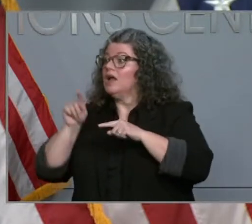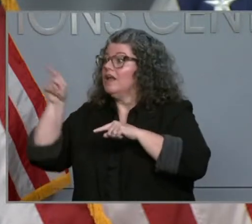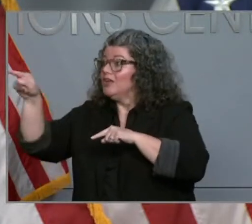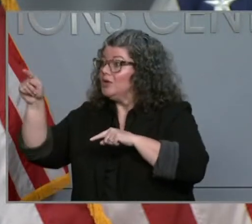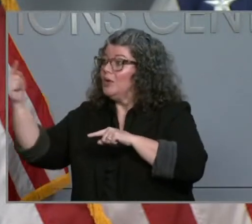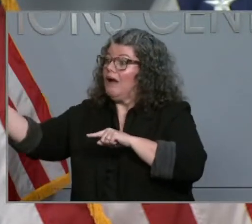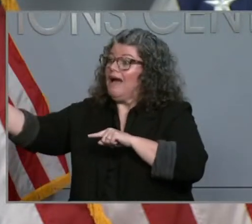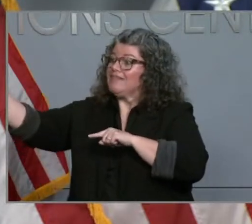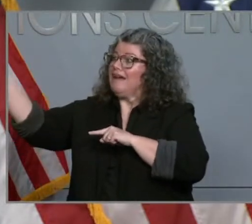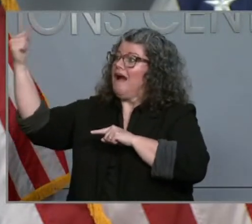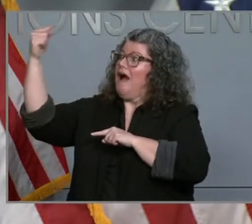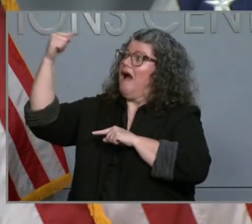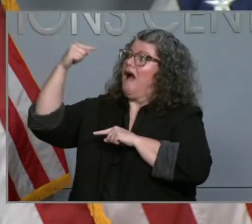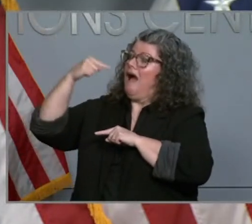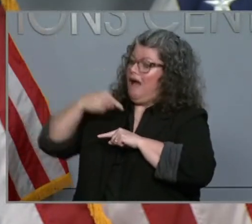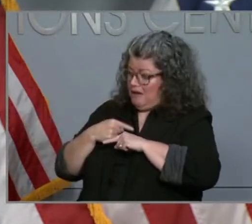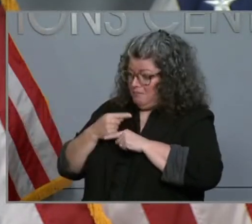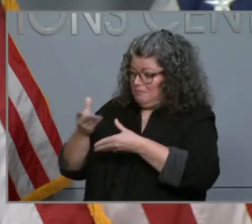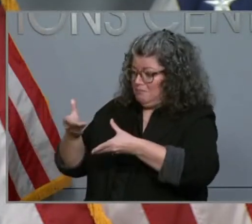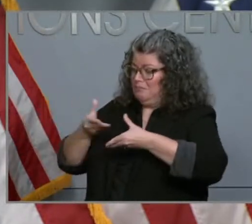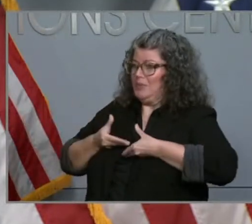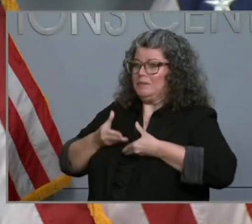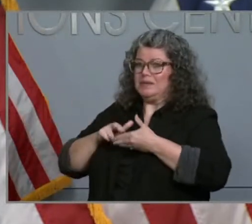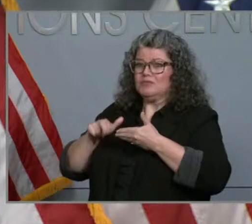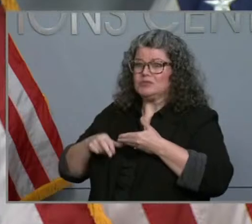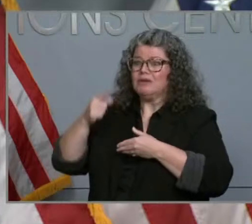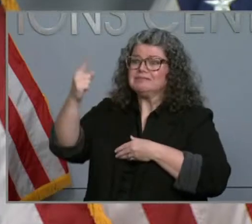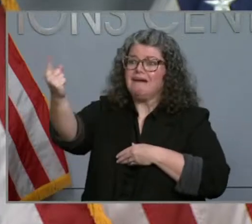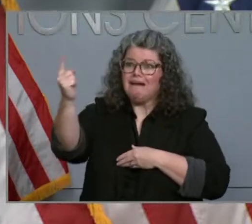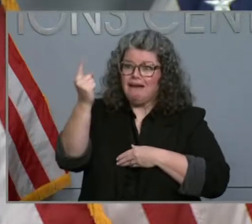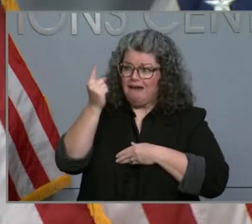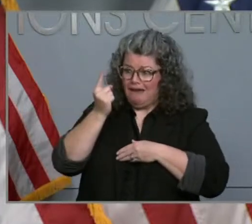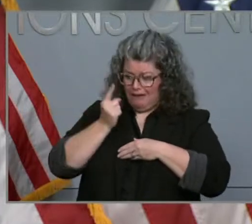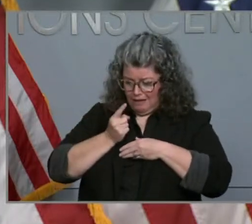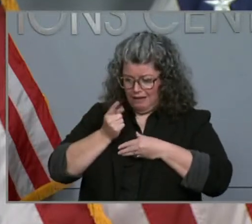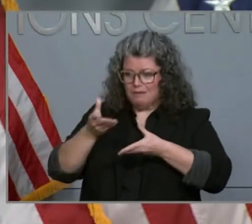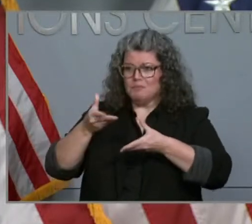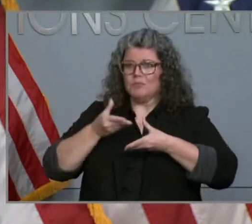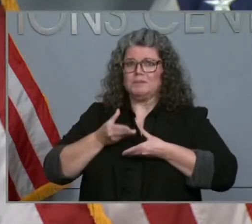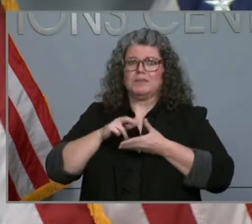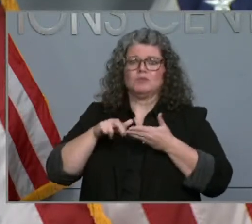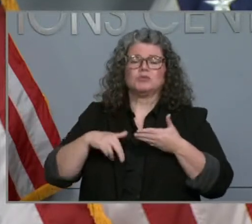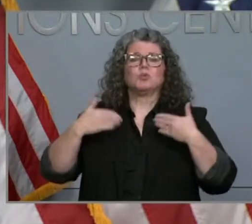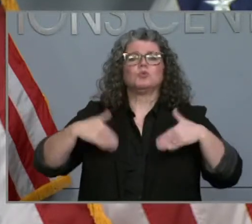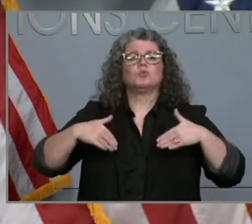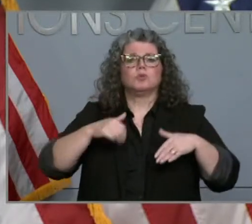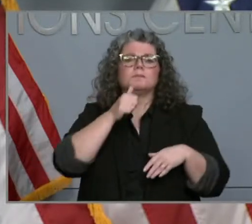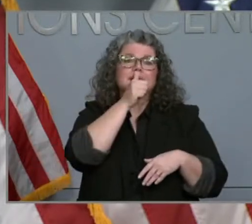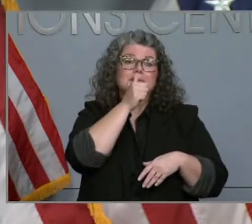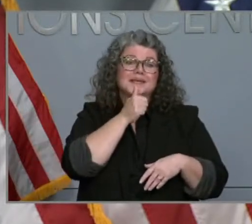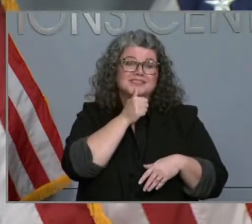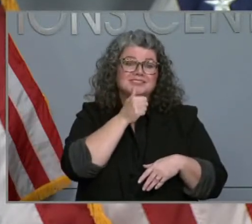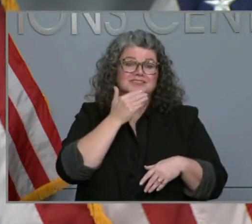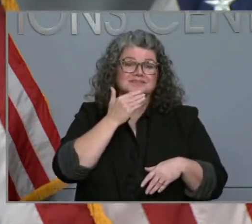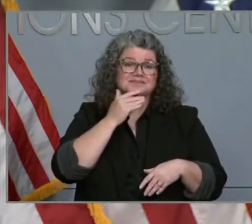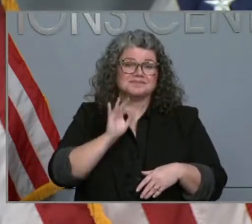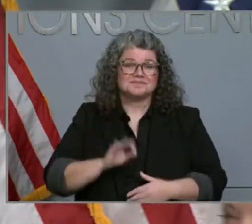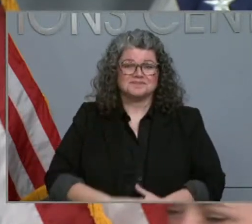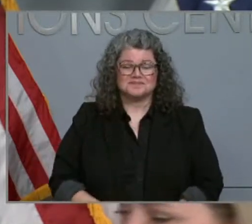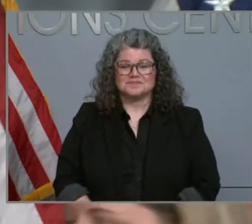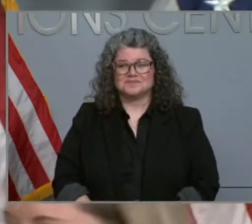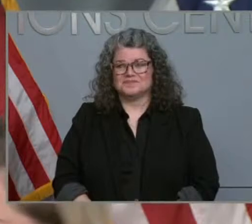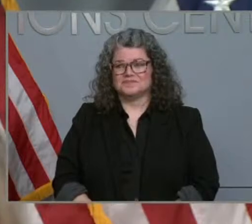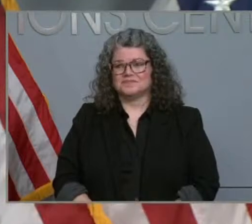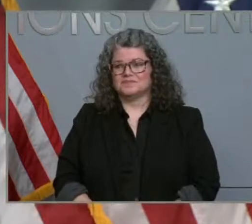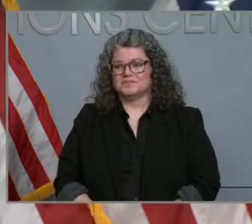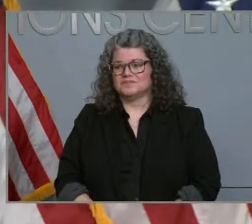the results back. That's also going to take some time. So just want to make sure everybody's aware of that and patient with the results coming in.